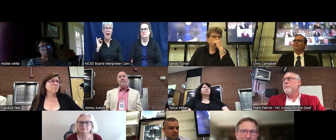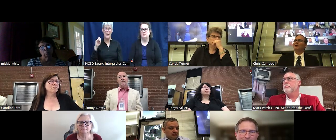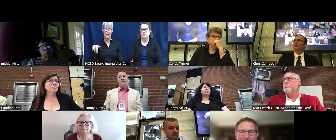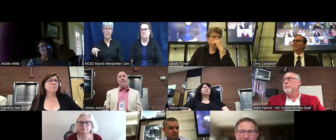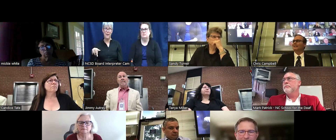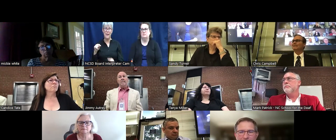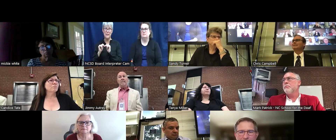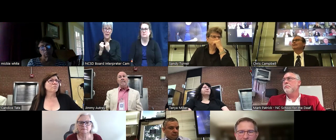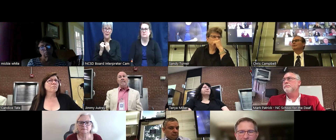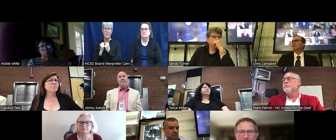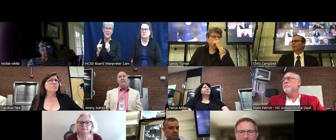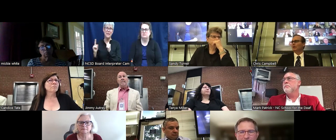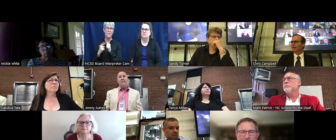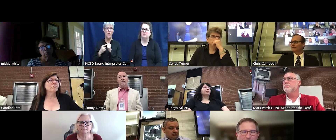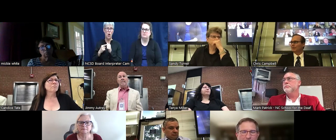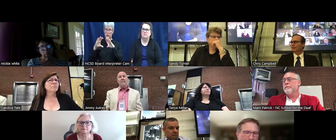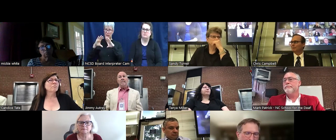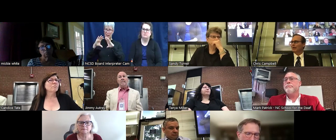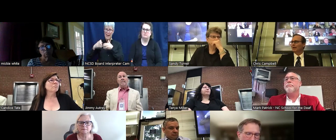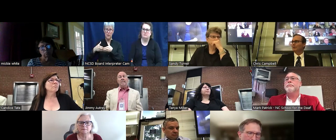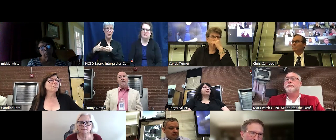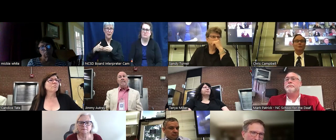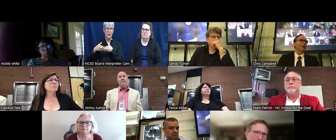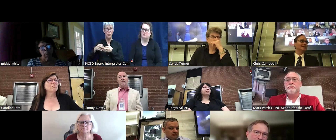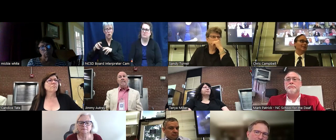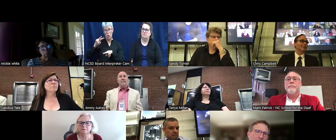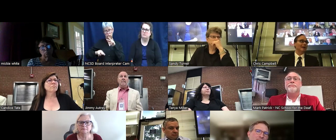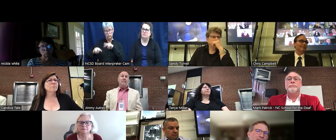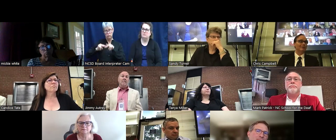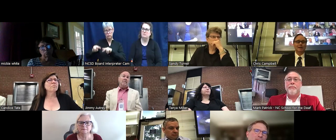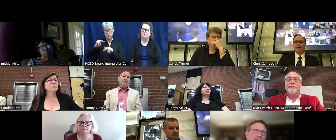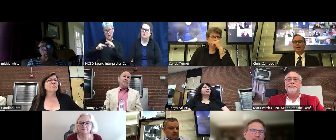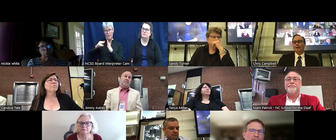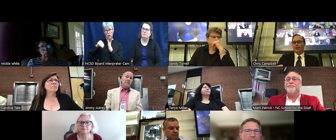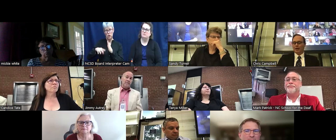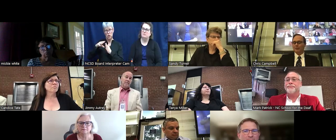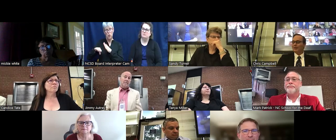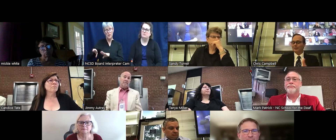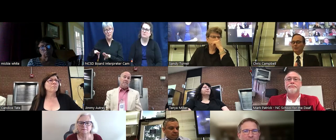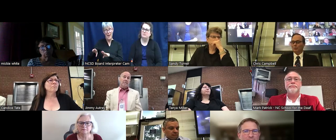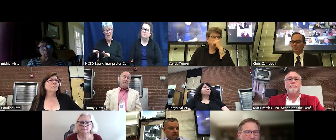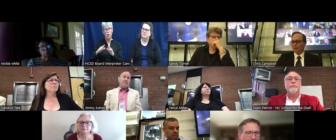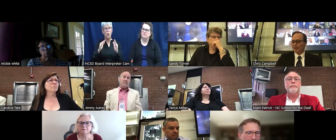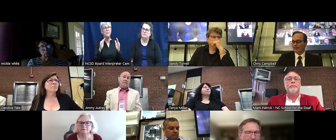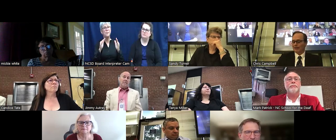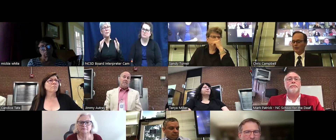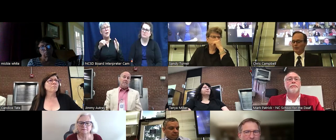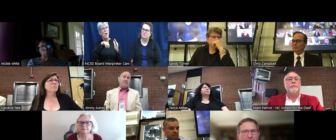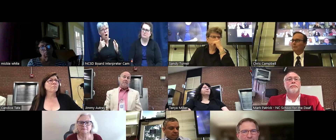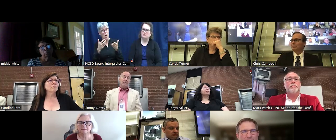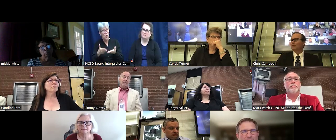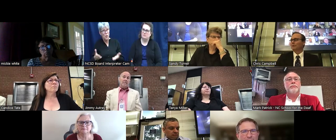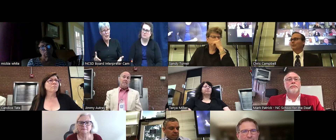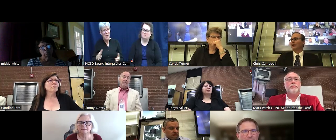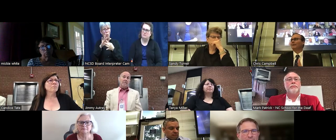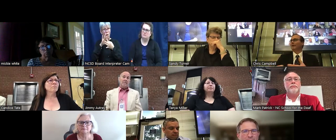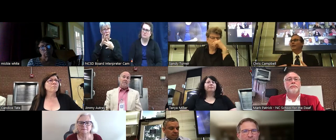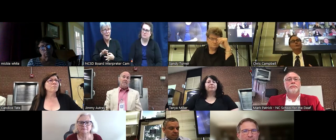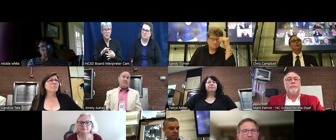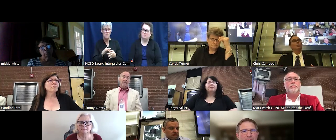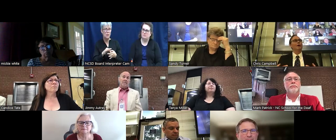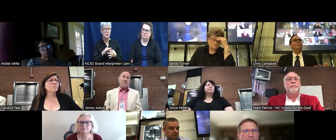the first entity to look at a student's behaviors to address those behaviors. The other thing that's going to relate here that public schools don't